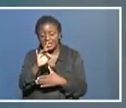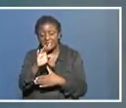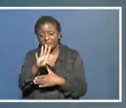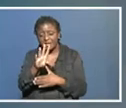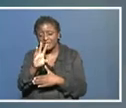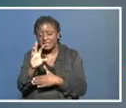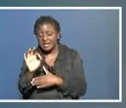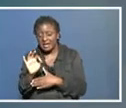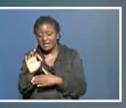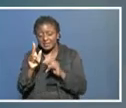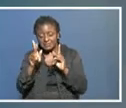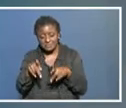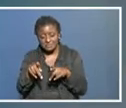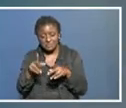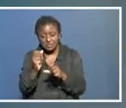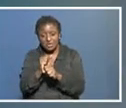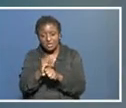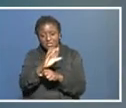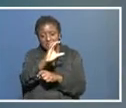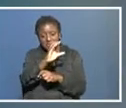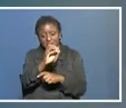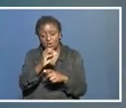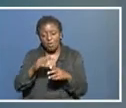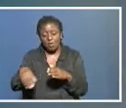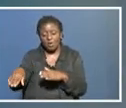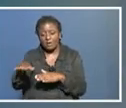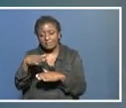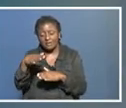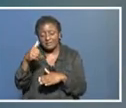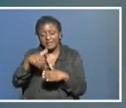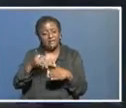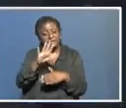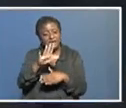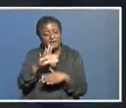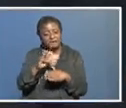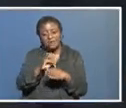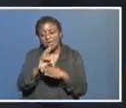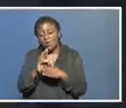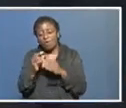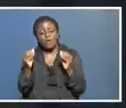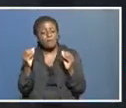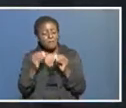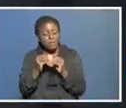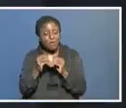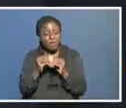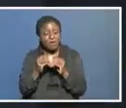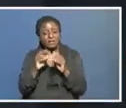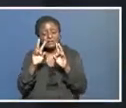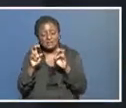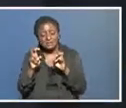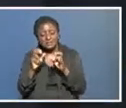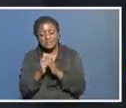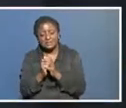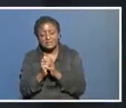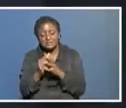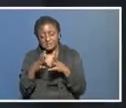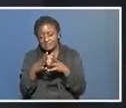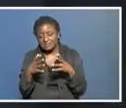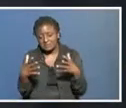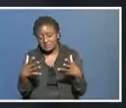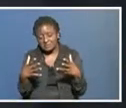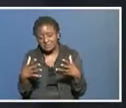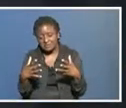1,849 candidates attained a grade of C or higher in 5 or more subjects. There are significant increases at A to